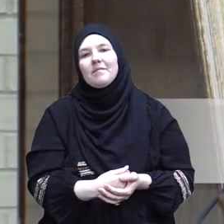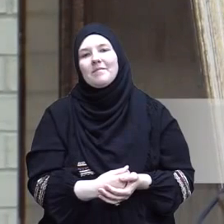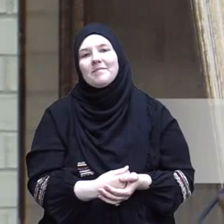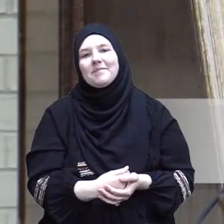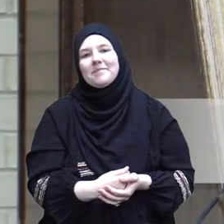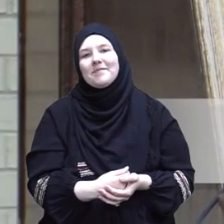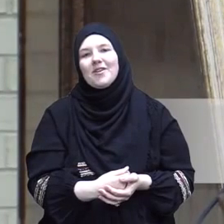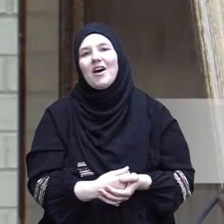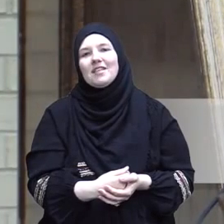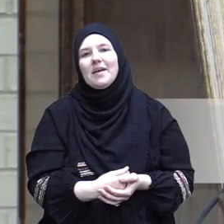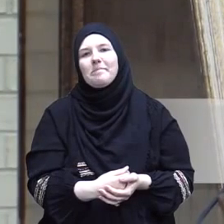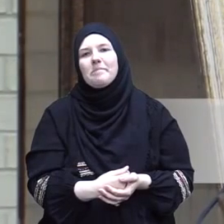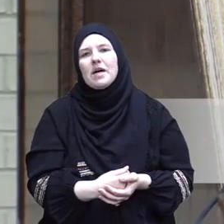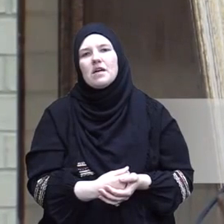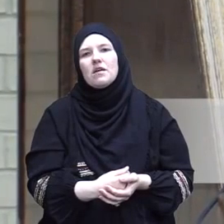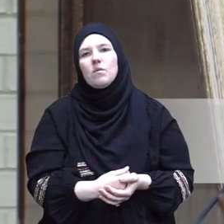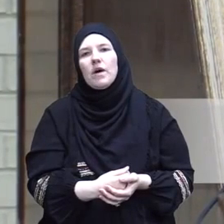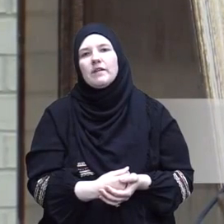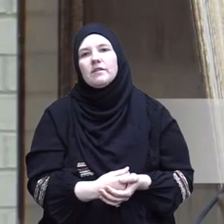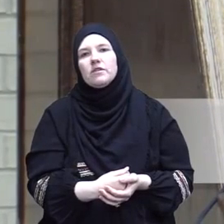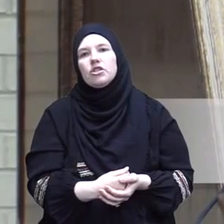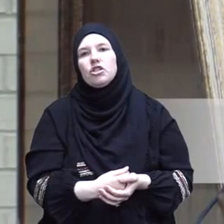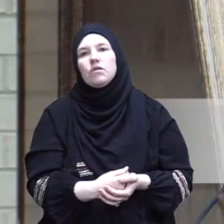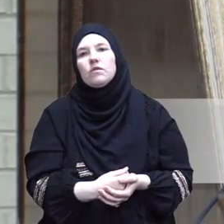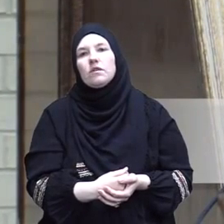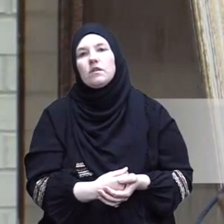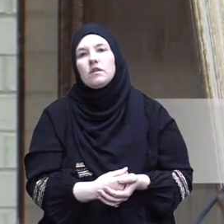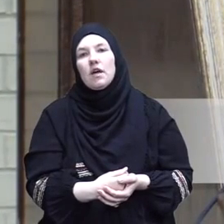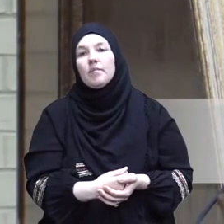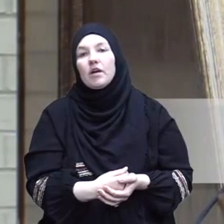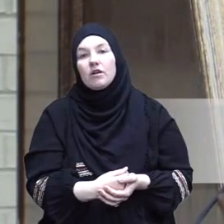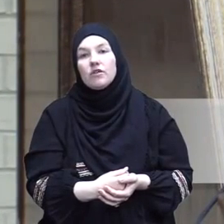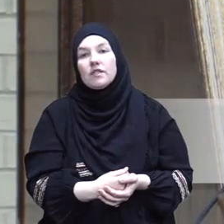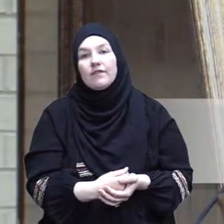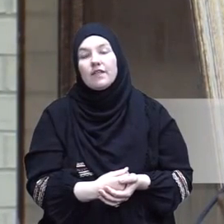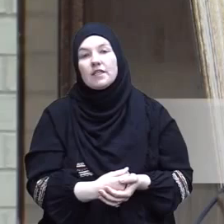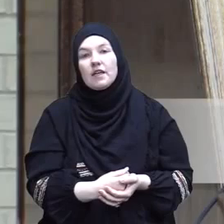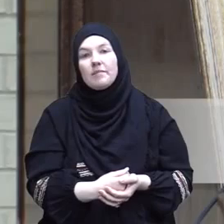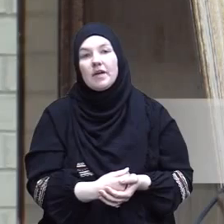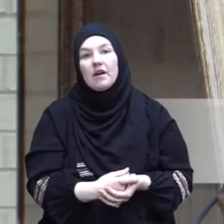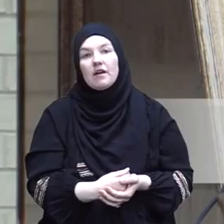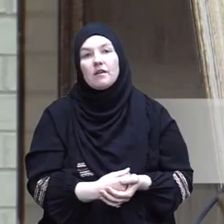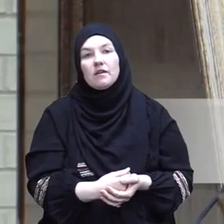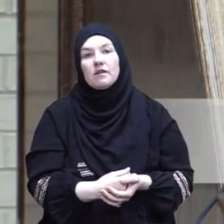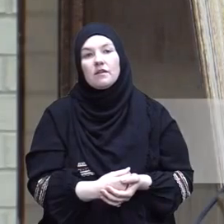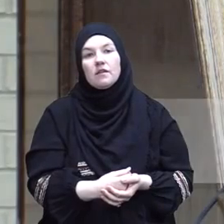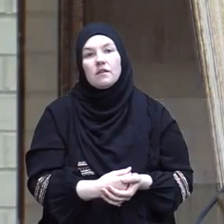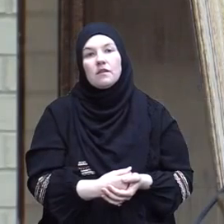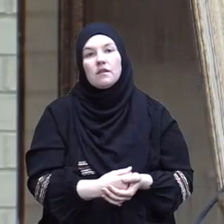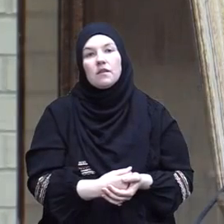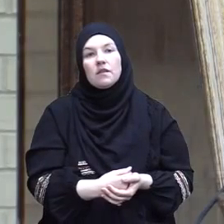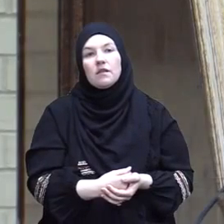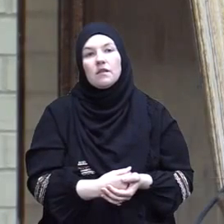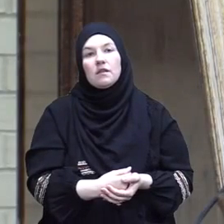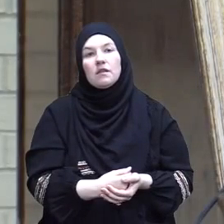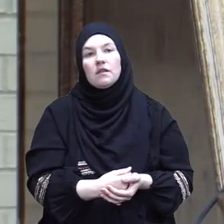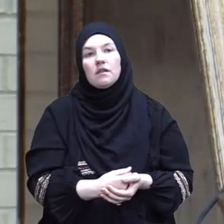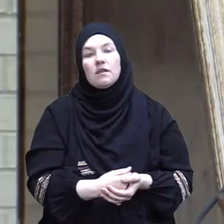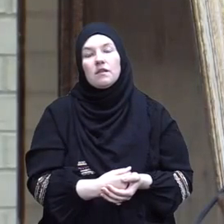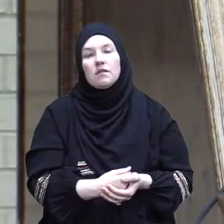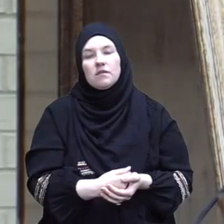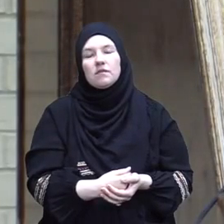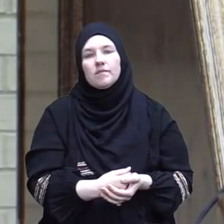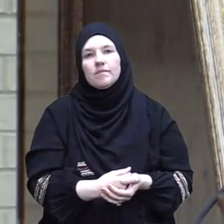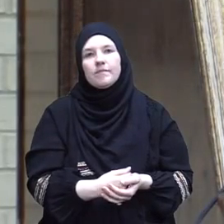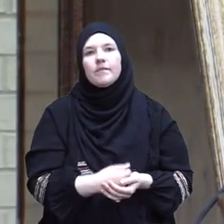Man is a caretaker, a shepherd, in his flock, in his family, And he is responsible